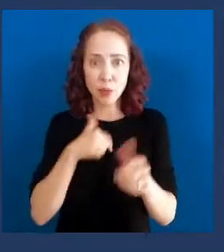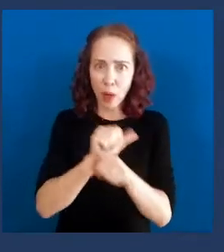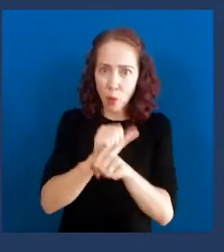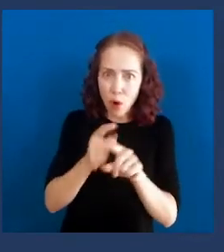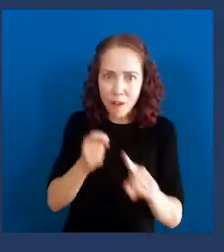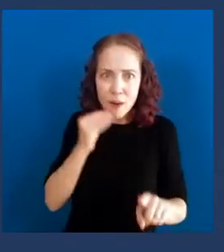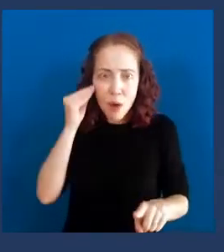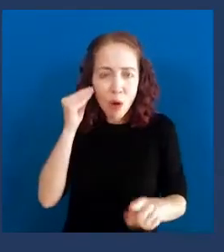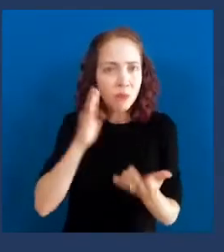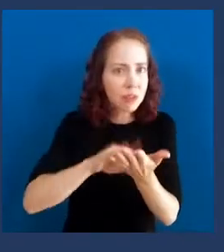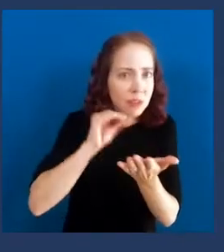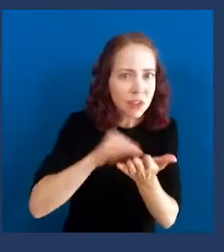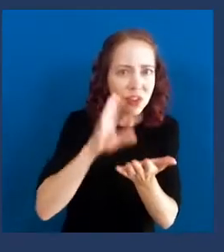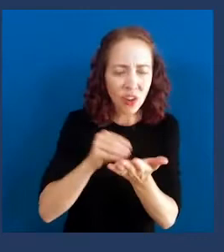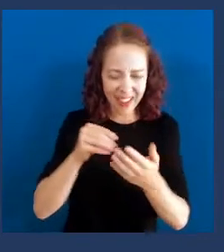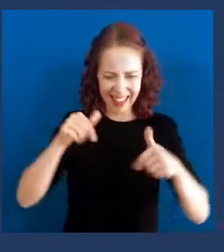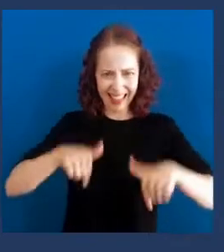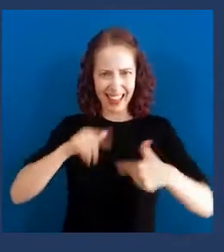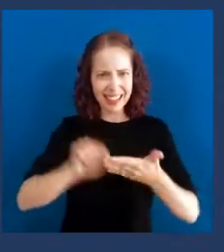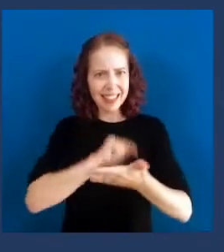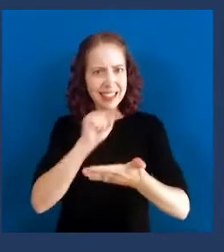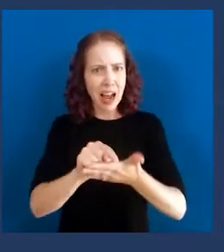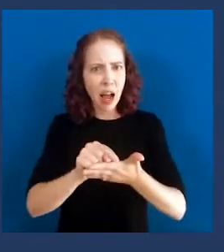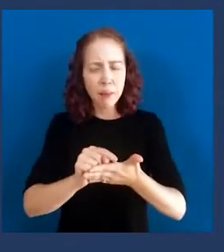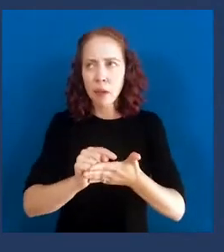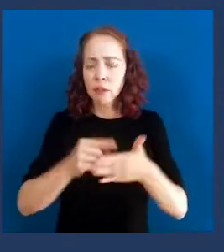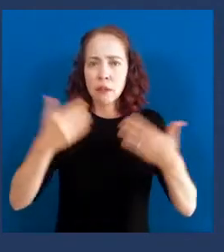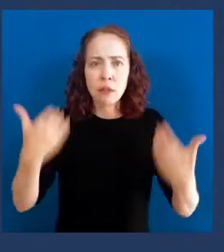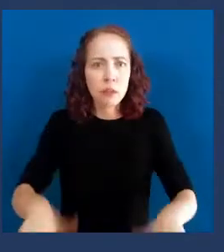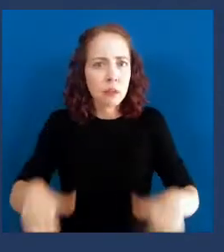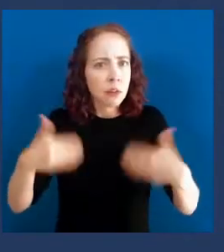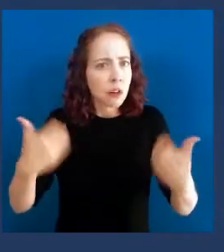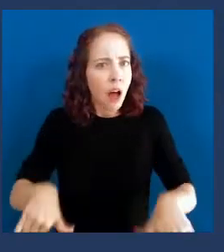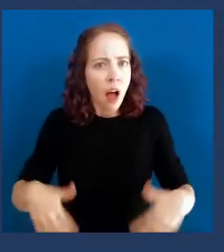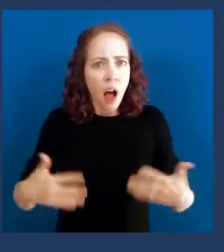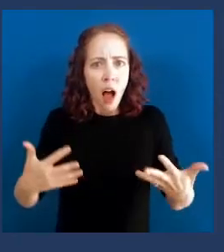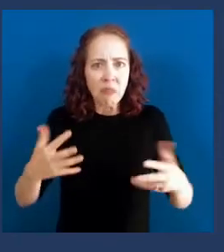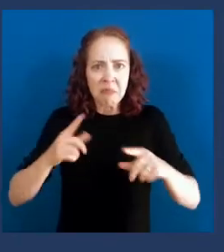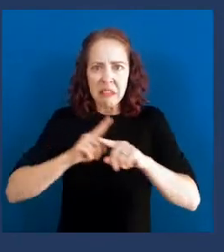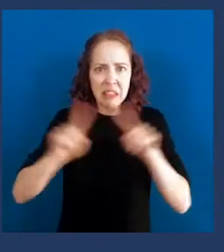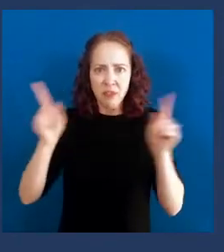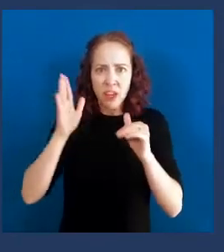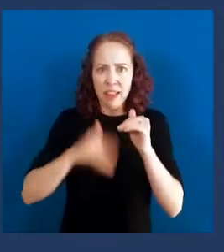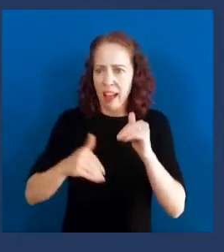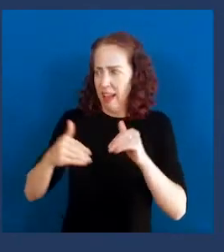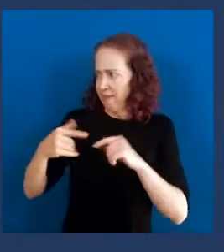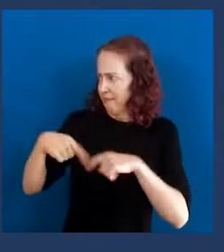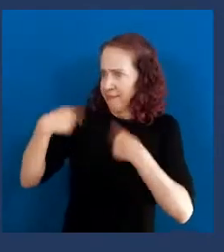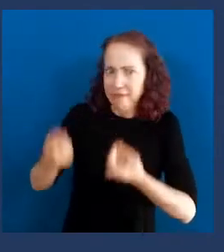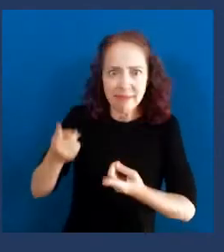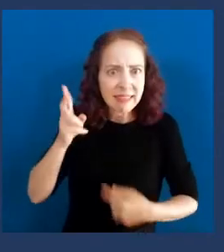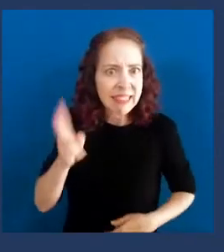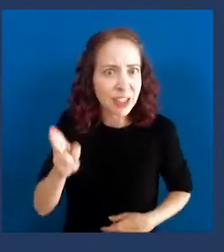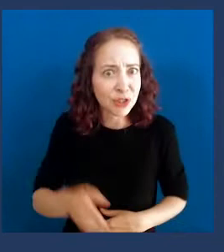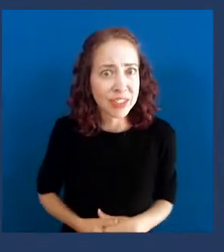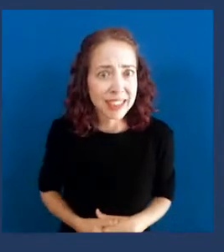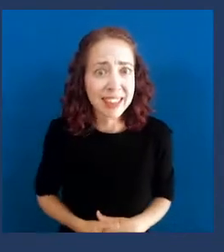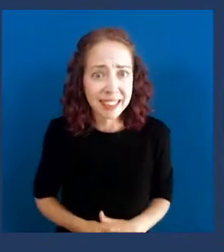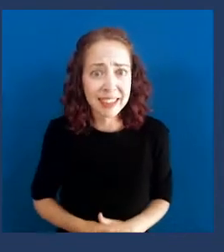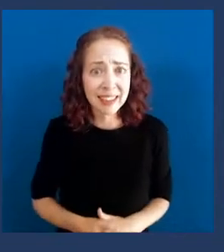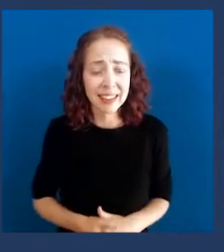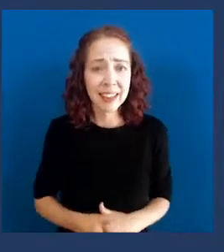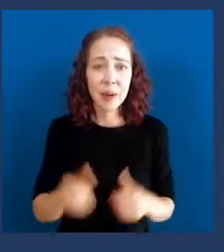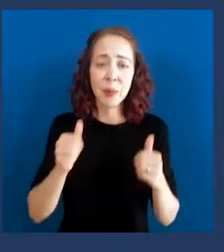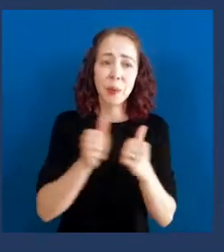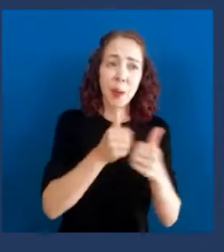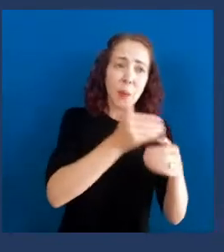we learn from home, work from home, these times we're living in have never, ever been like anything before. And